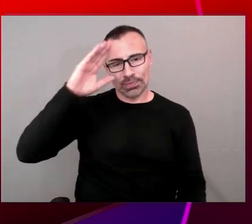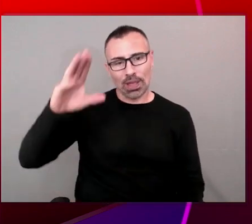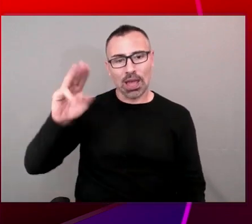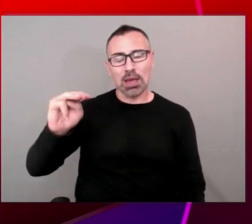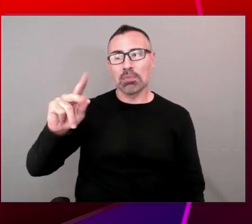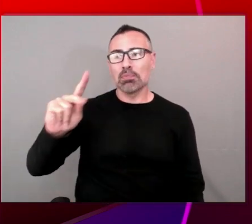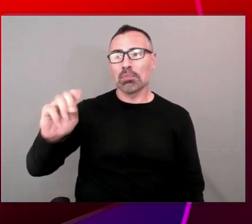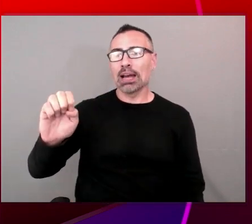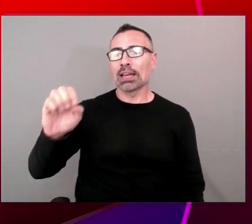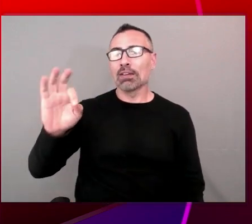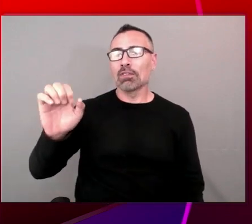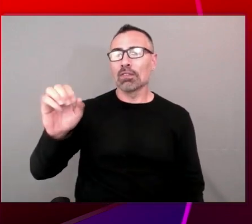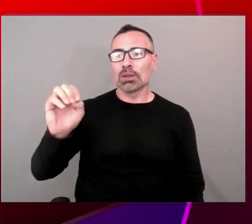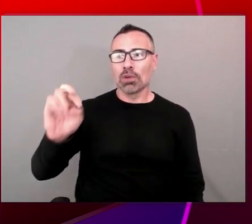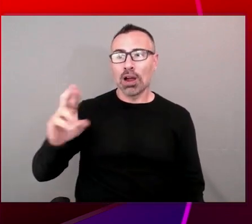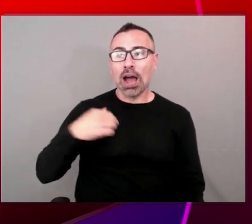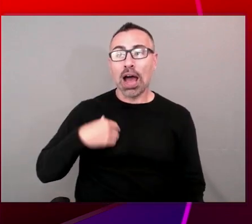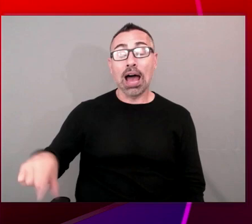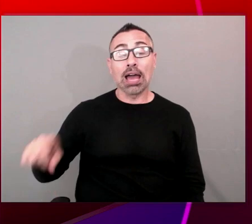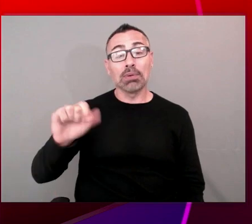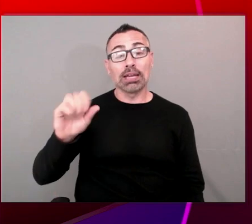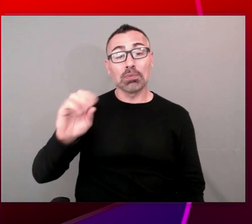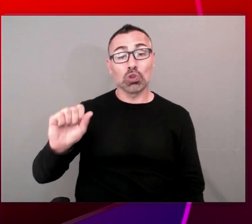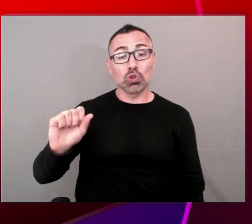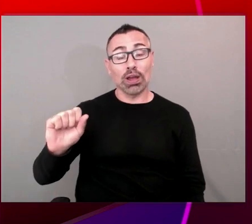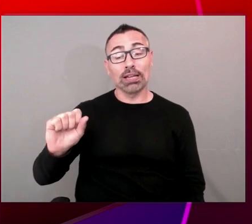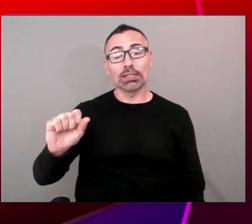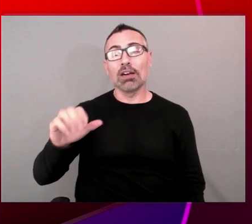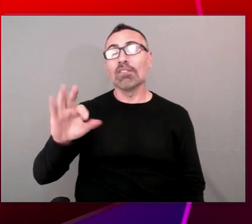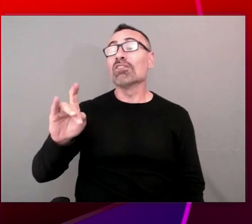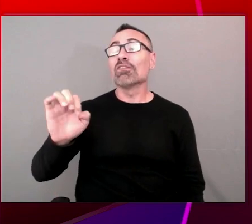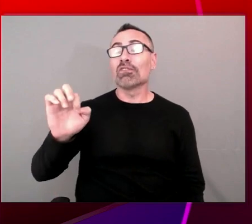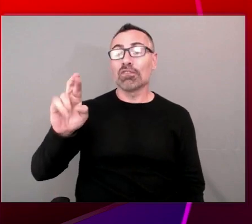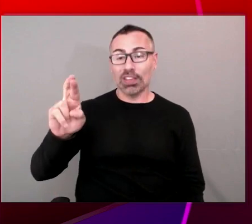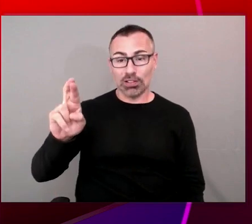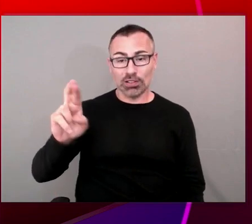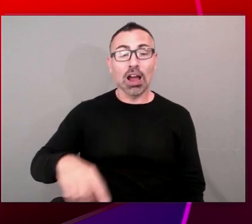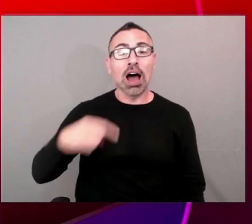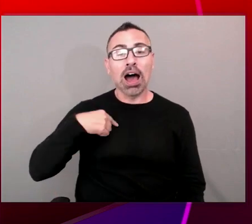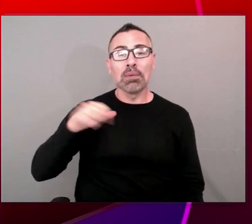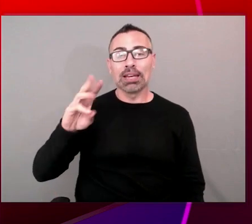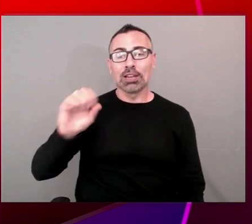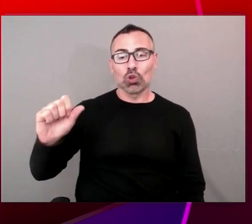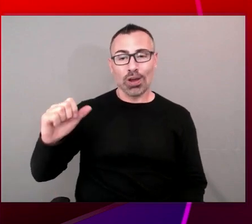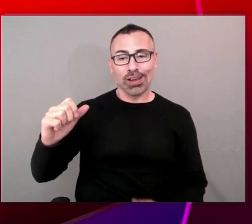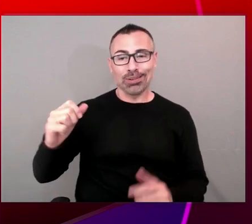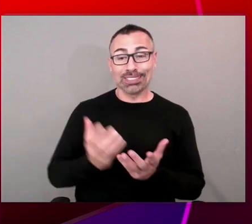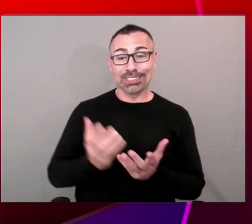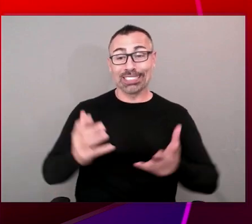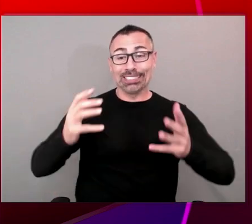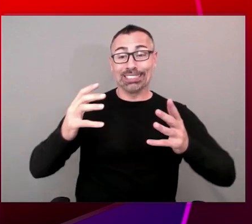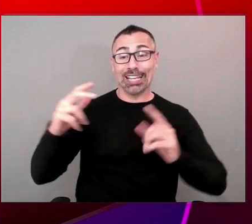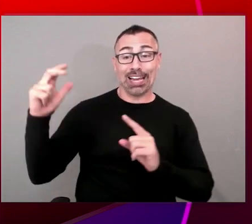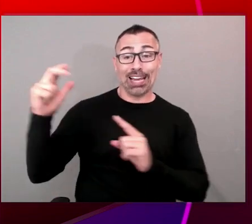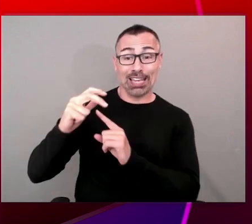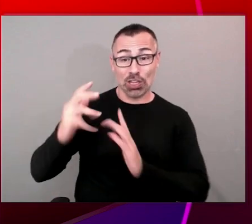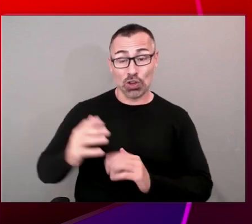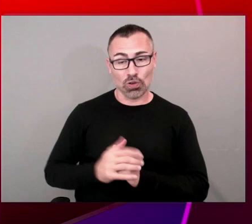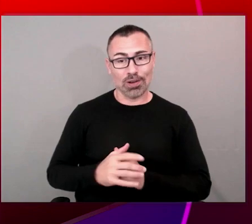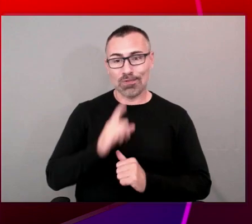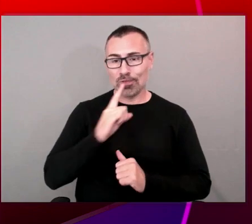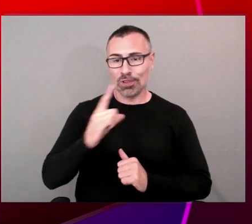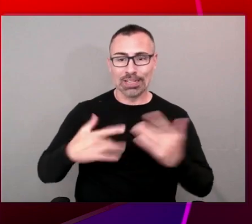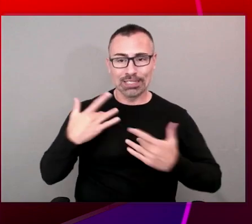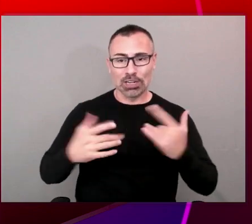AWS Container Hero. Really glad to be here with y'all to wrap up this wonderful day. Today is such a special